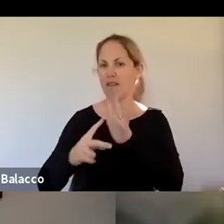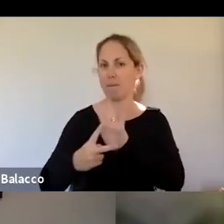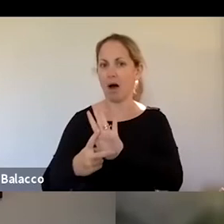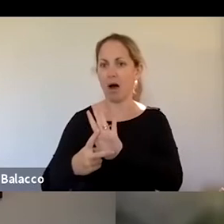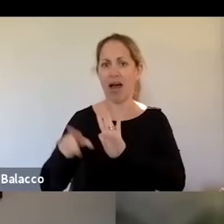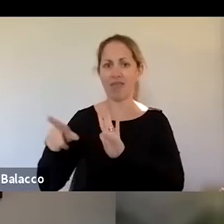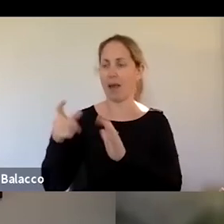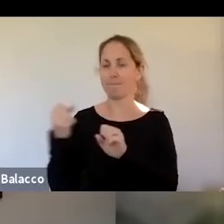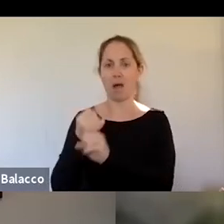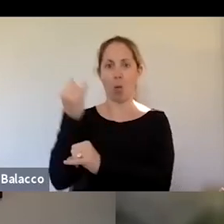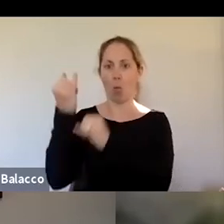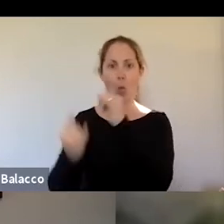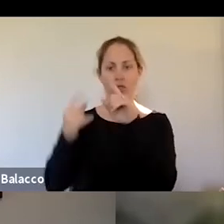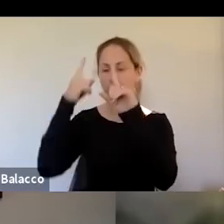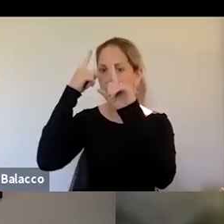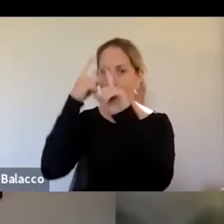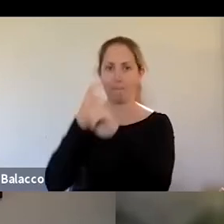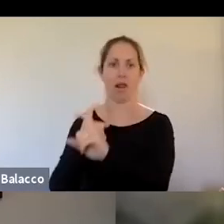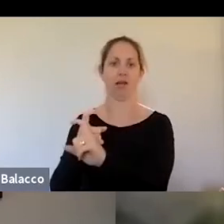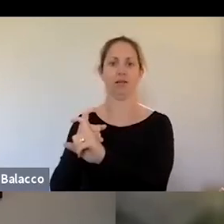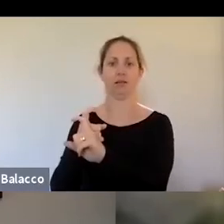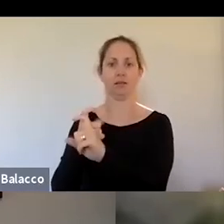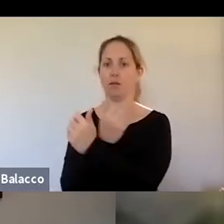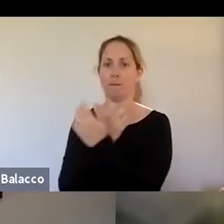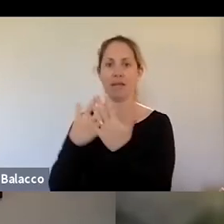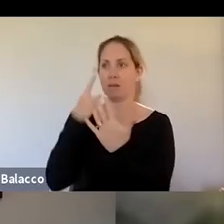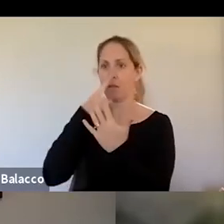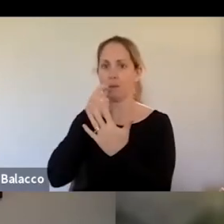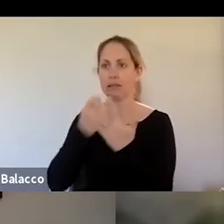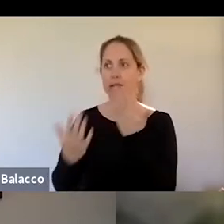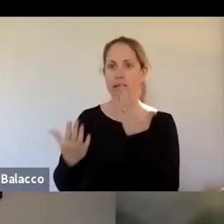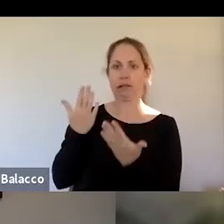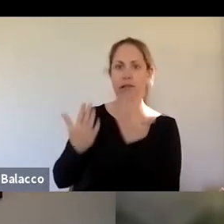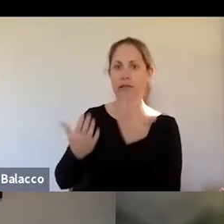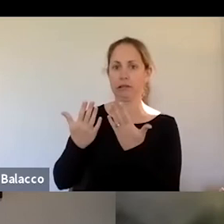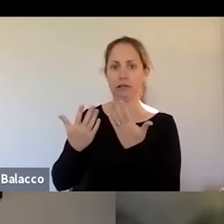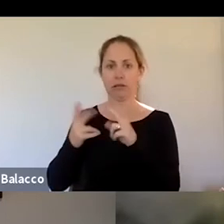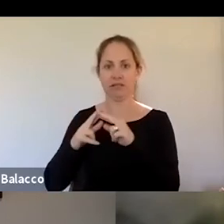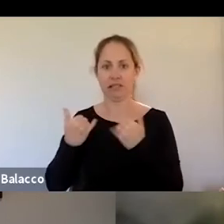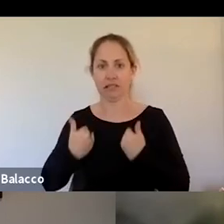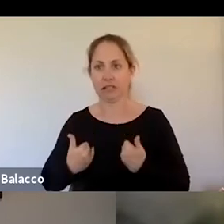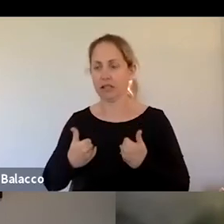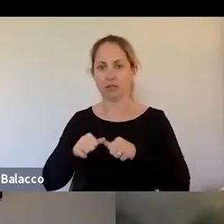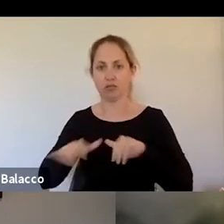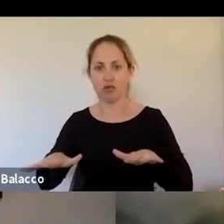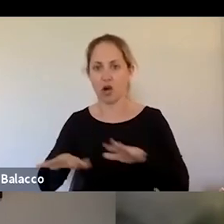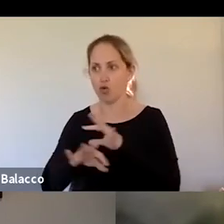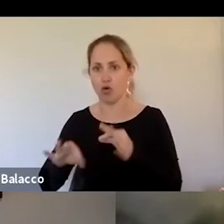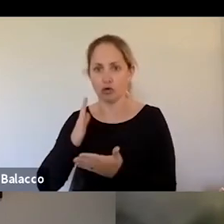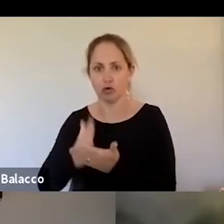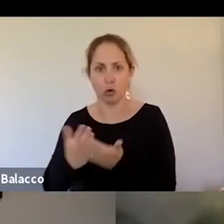complicated everything in so many ways. But our vaccination program rolled out on